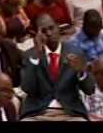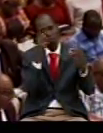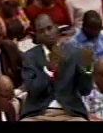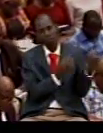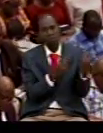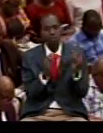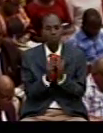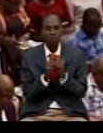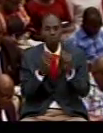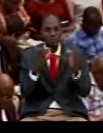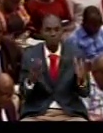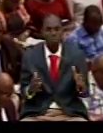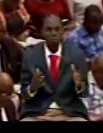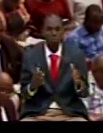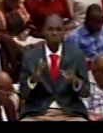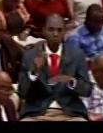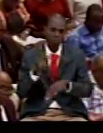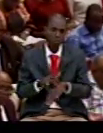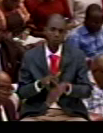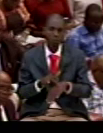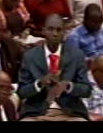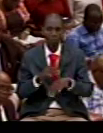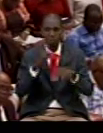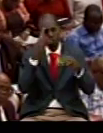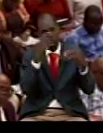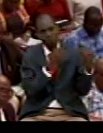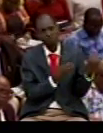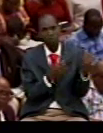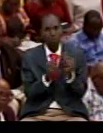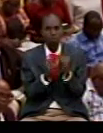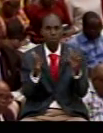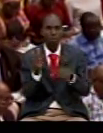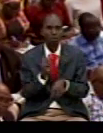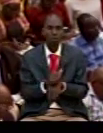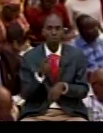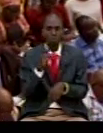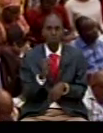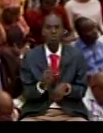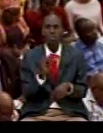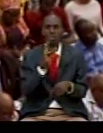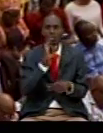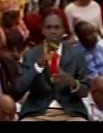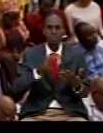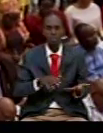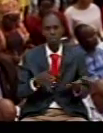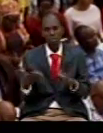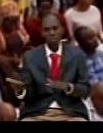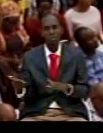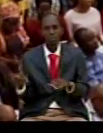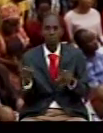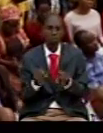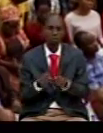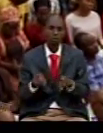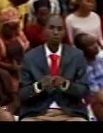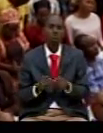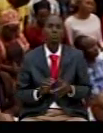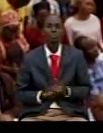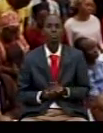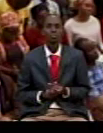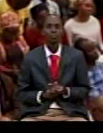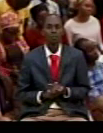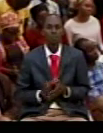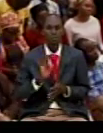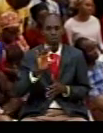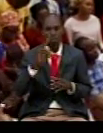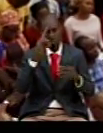faith without touch, faith without works is dead also.